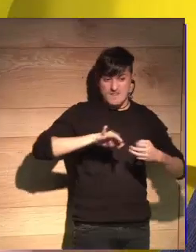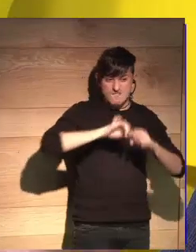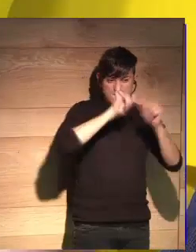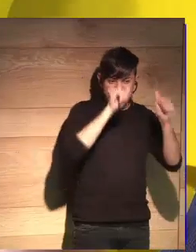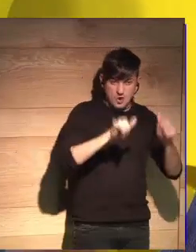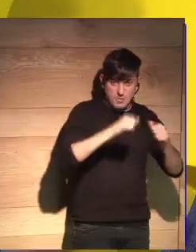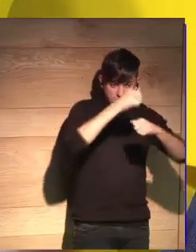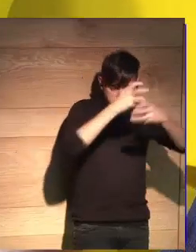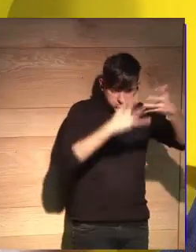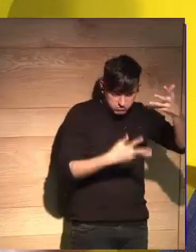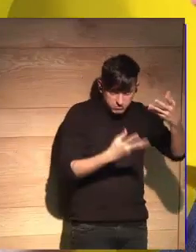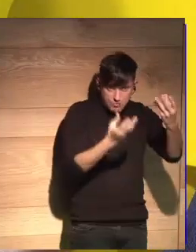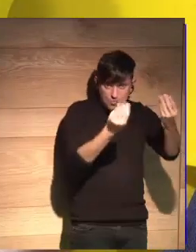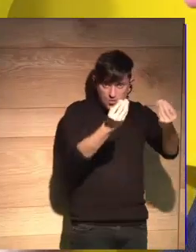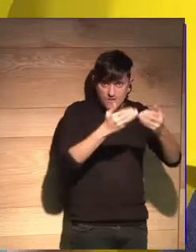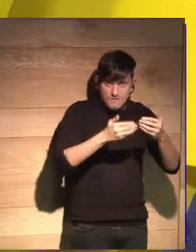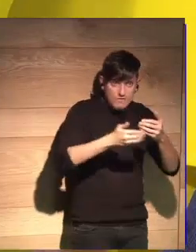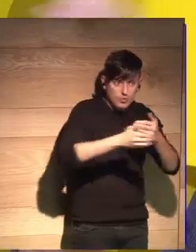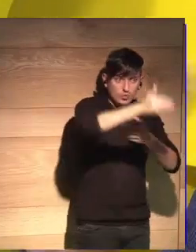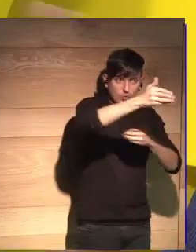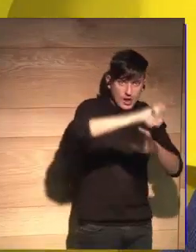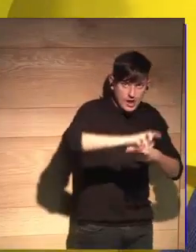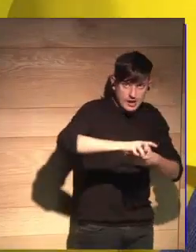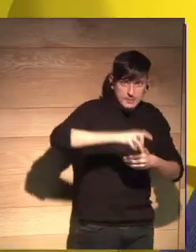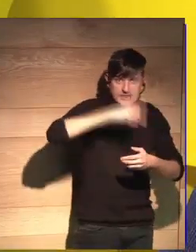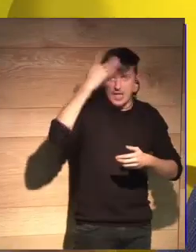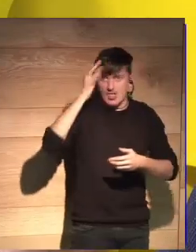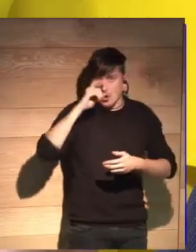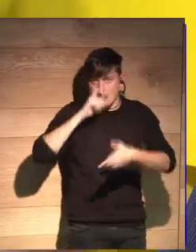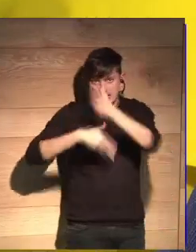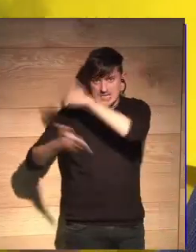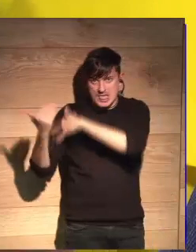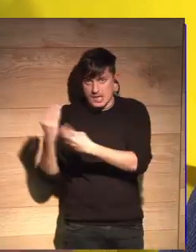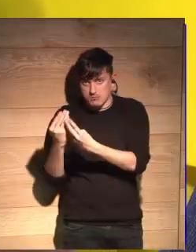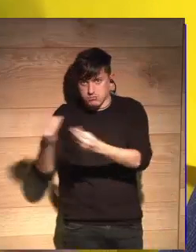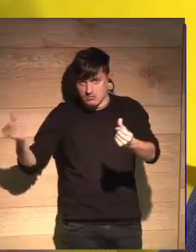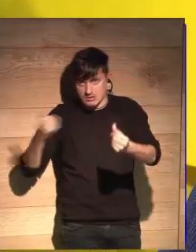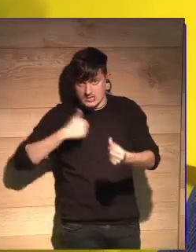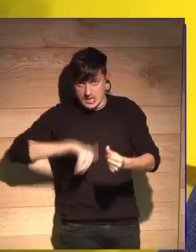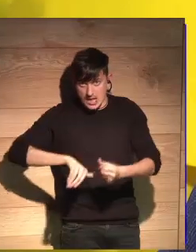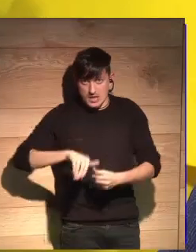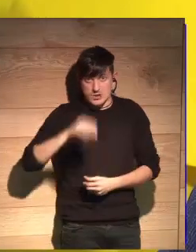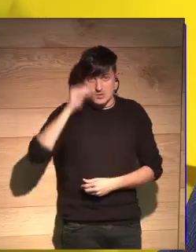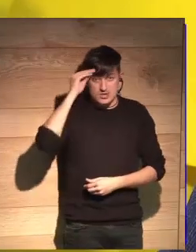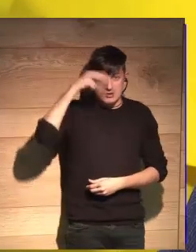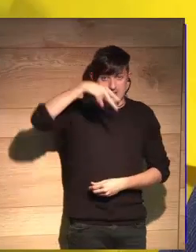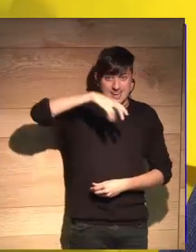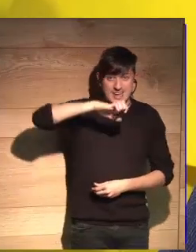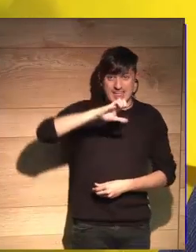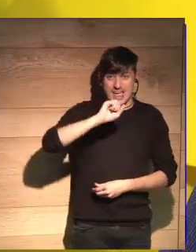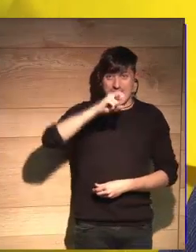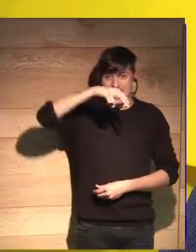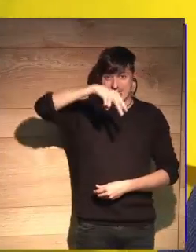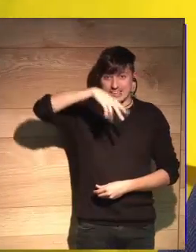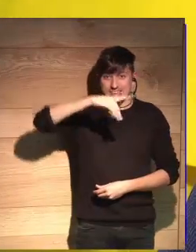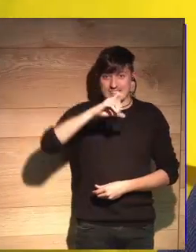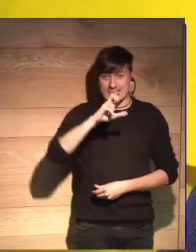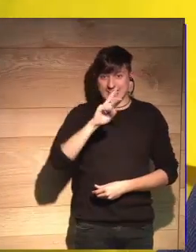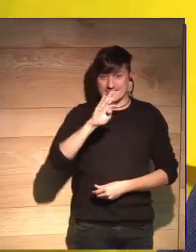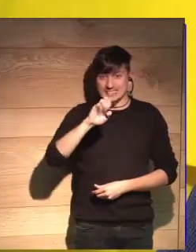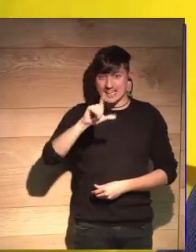be human in many different ways, future ways, invented ways, or past and extinguished. So I believe Neanderthals were humans,